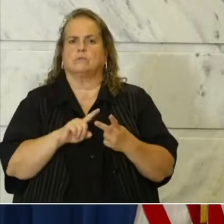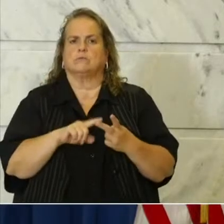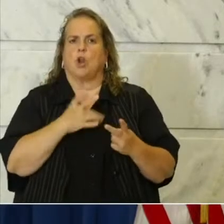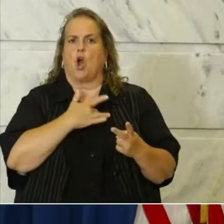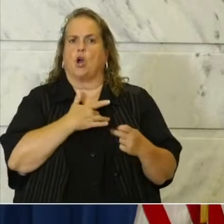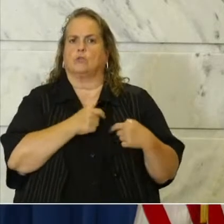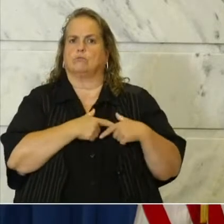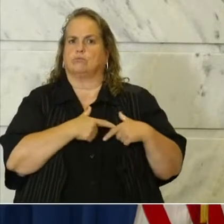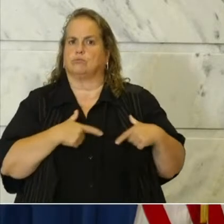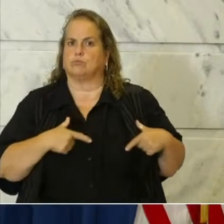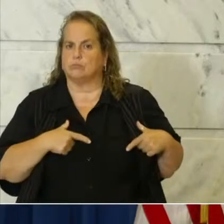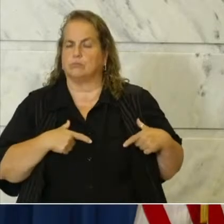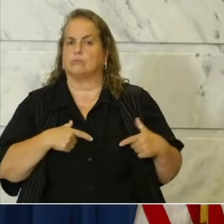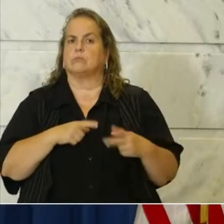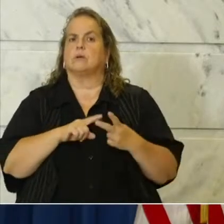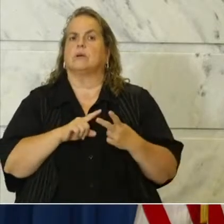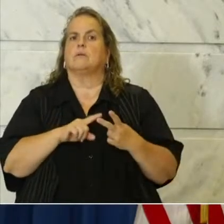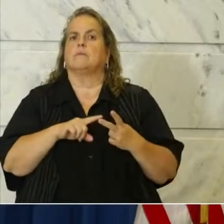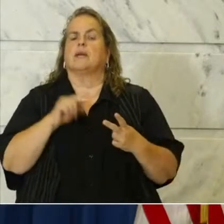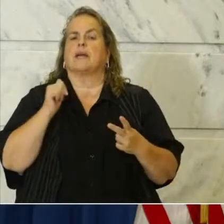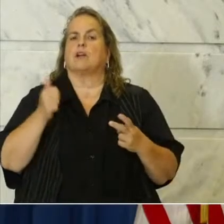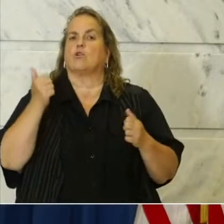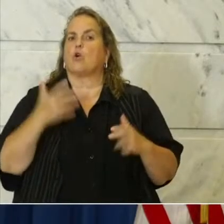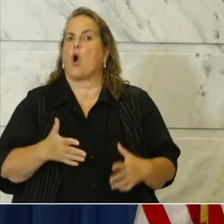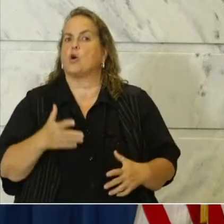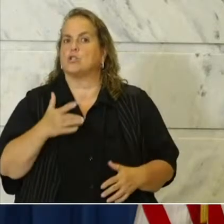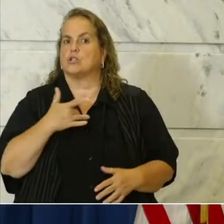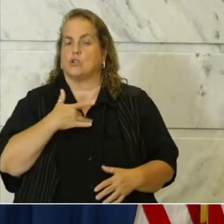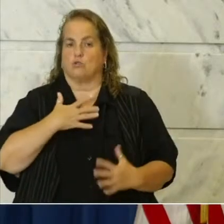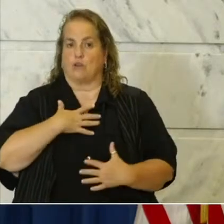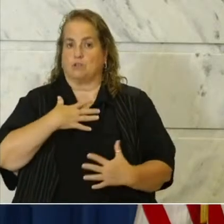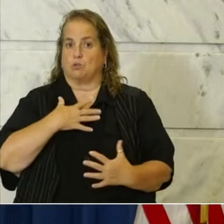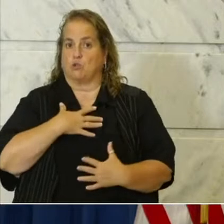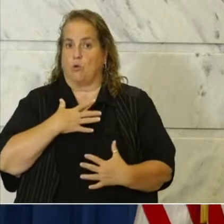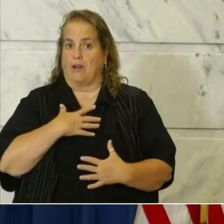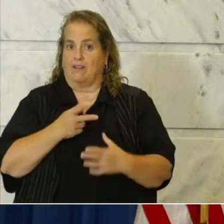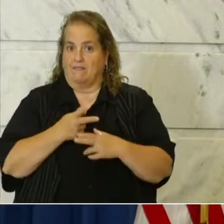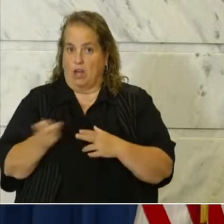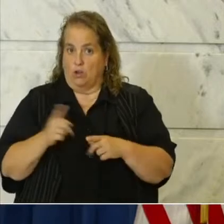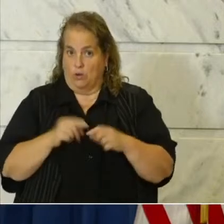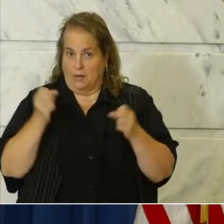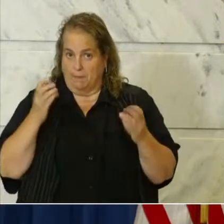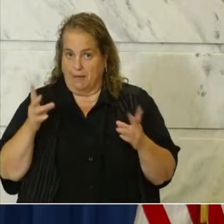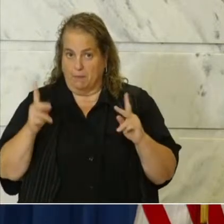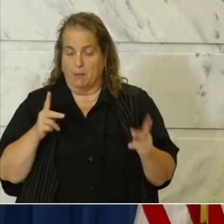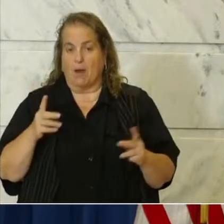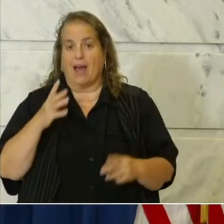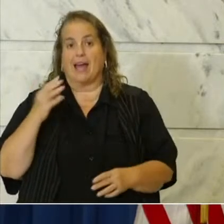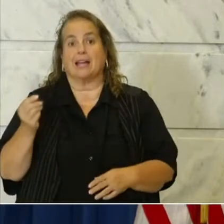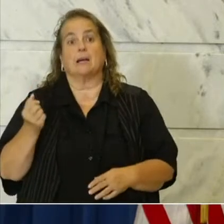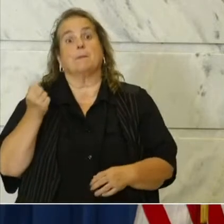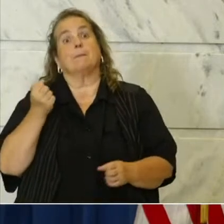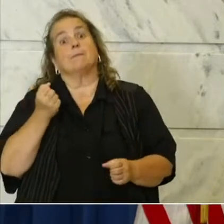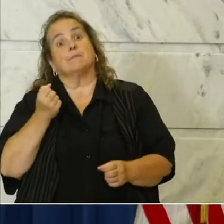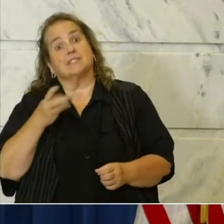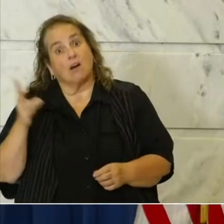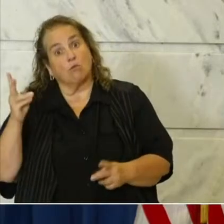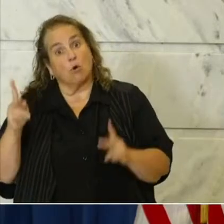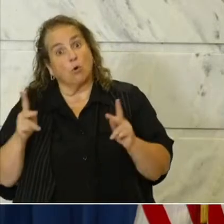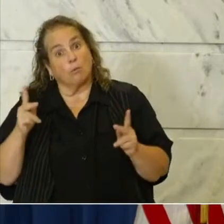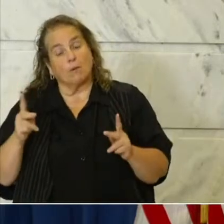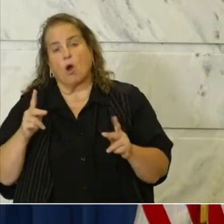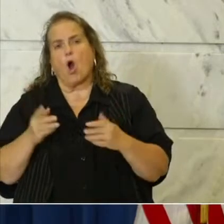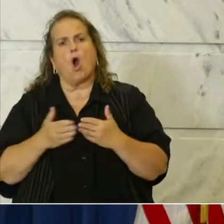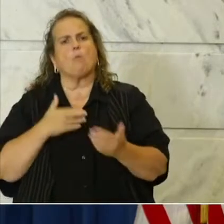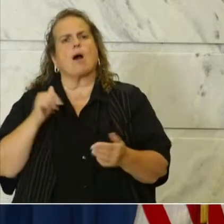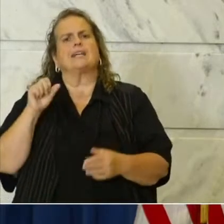heart muscle called myocarditis in others. It causes respiratory failure in many. In a number of individuals, it's almost